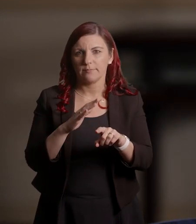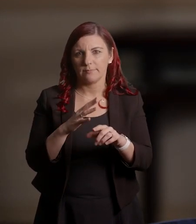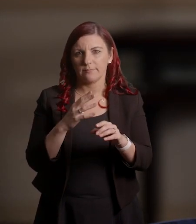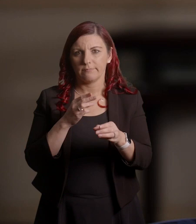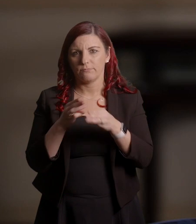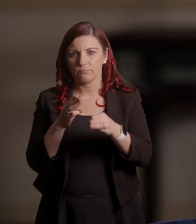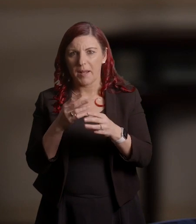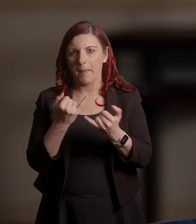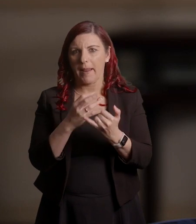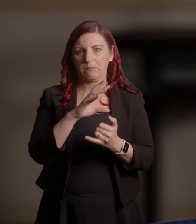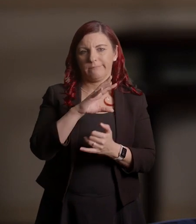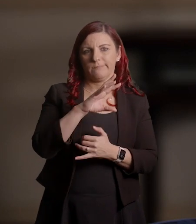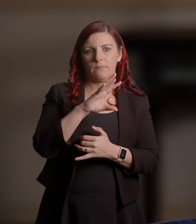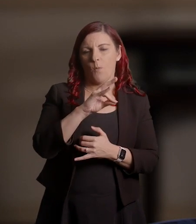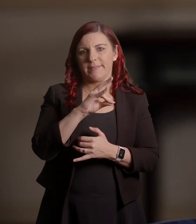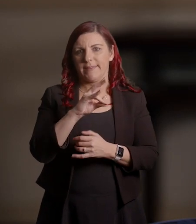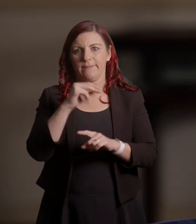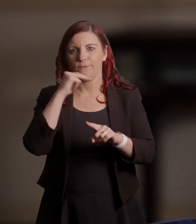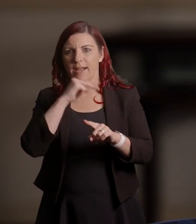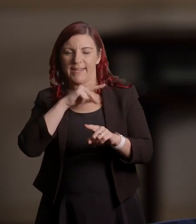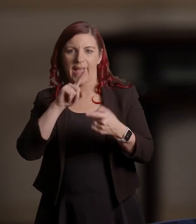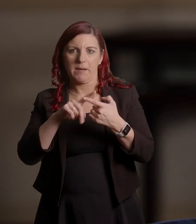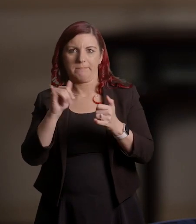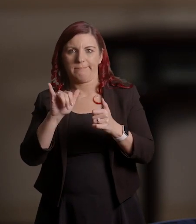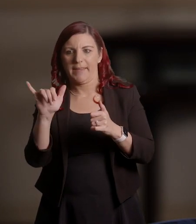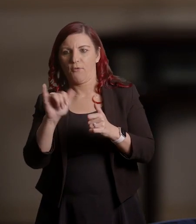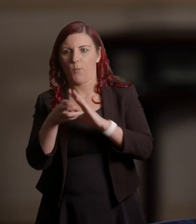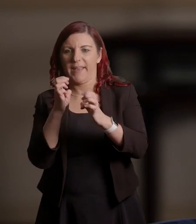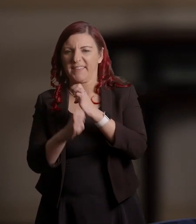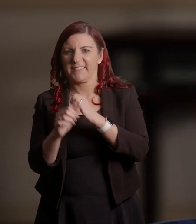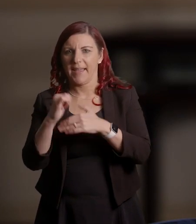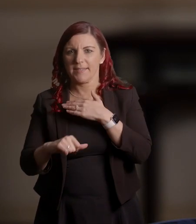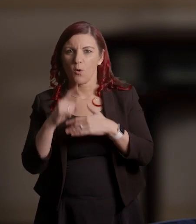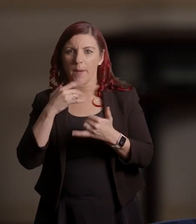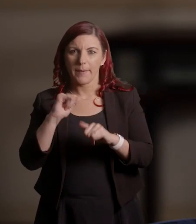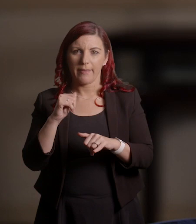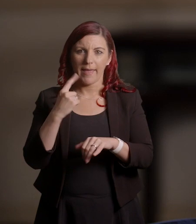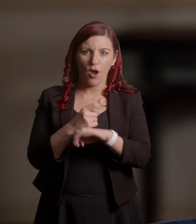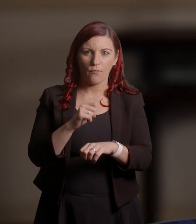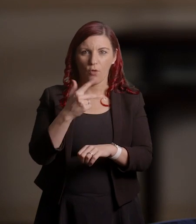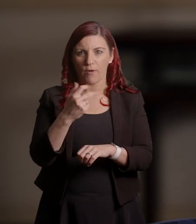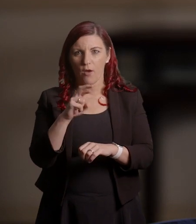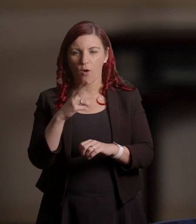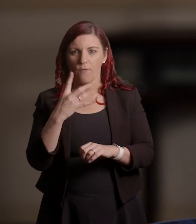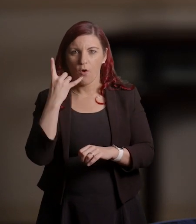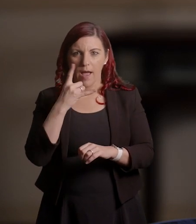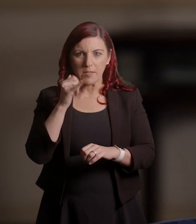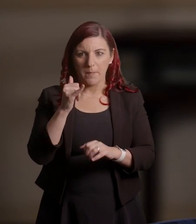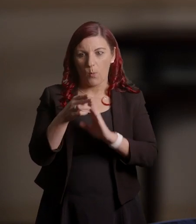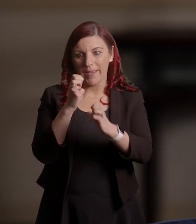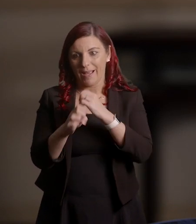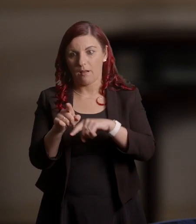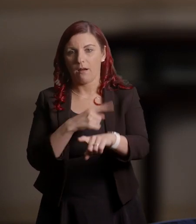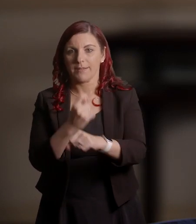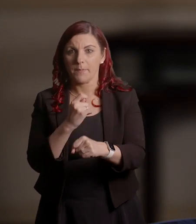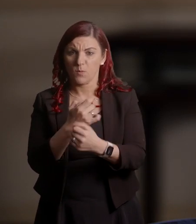pitch. Let's say Wednesday, Friday, and a weekend day. So you could be up there for 3-4 hours, and maybe weekends a little